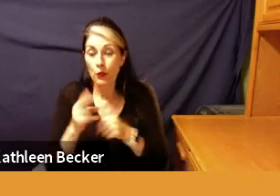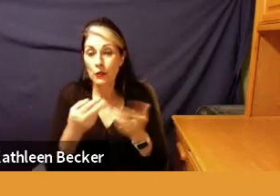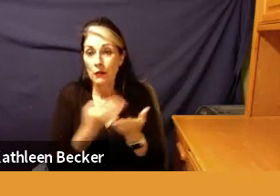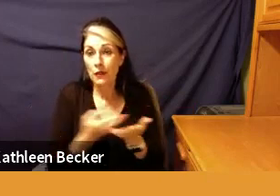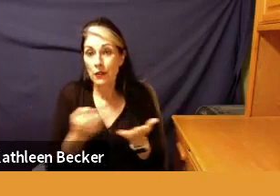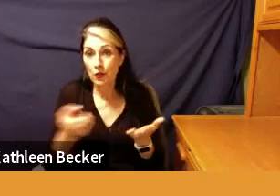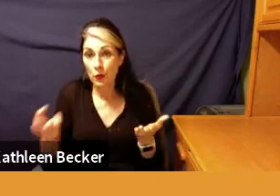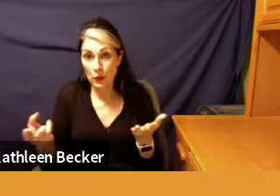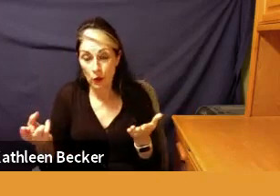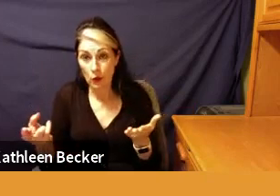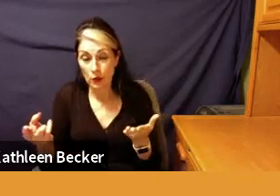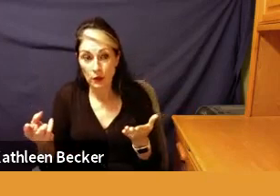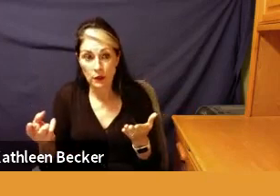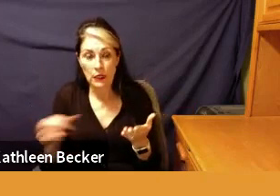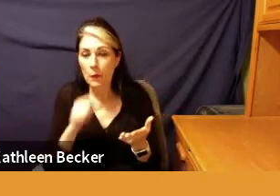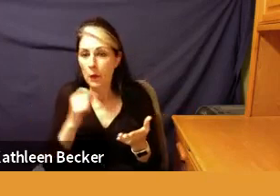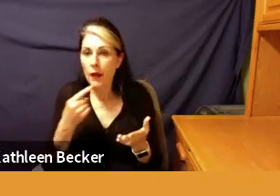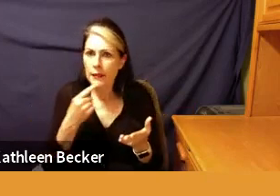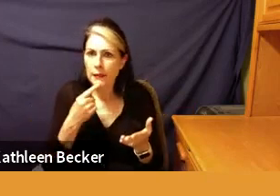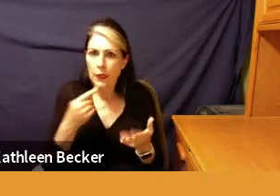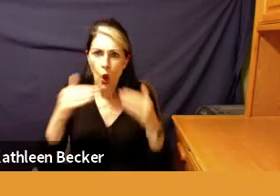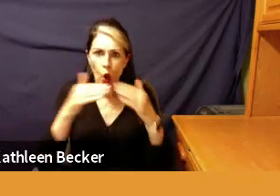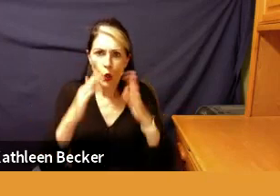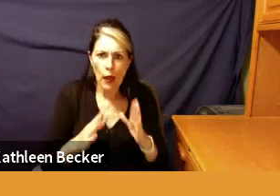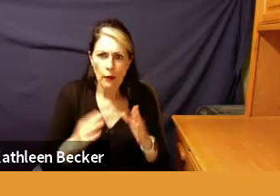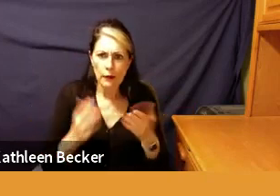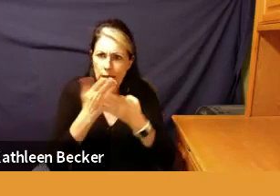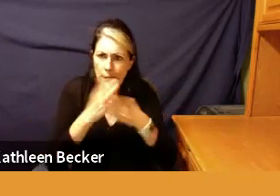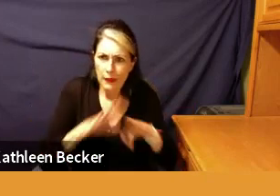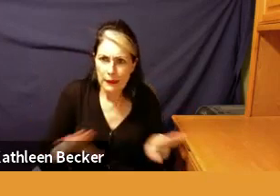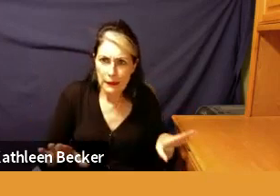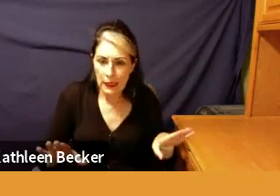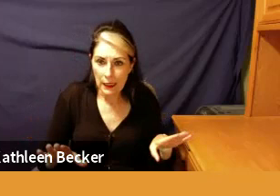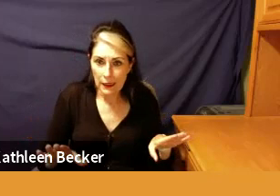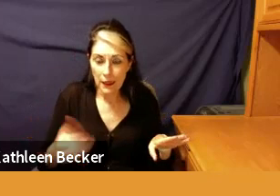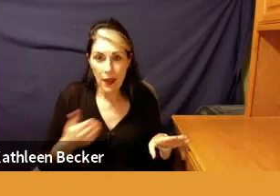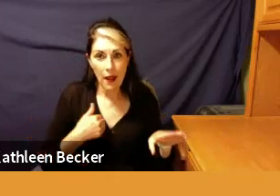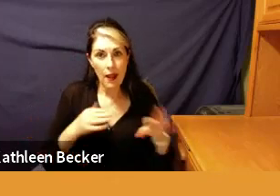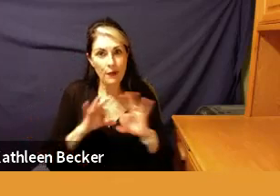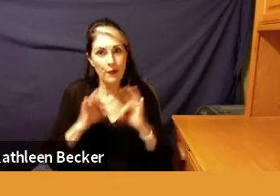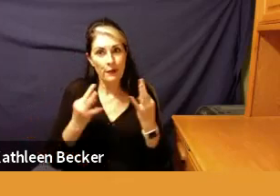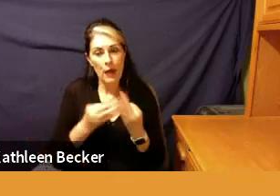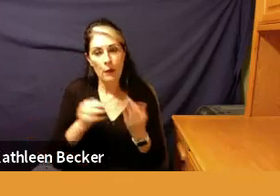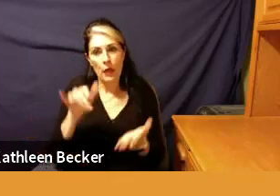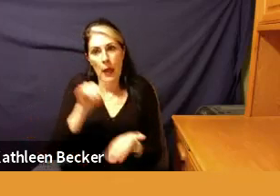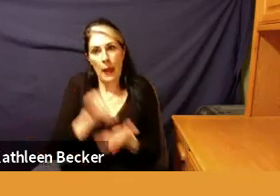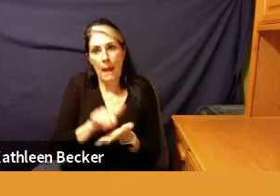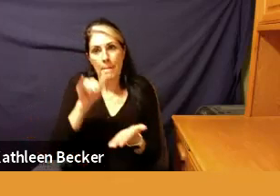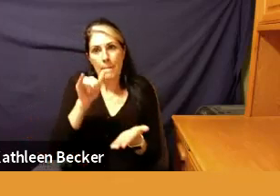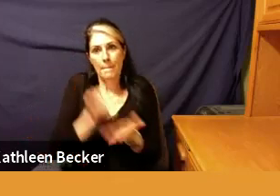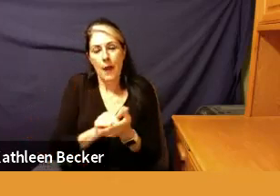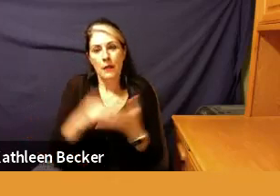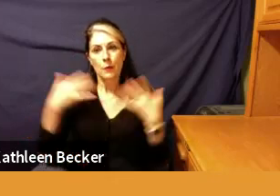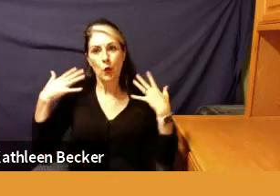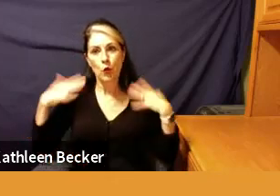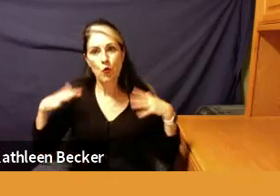resource. So I'm not saying your house has to be silent, because I have a family and that's impossible. Noise happens.